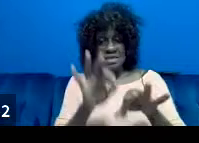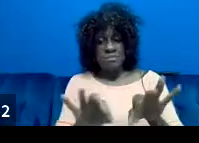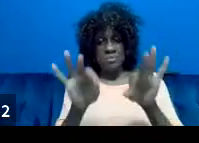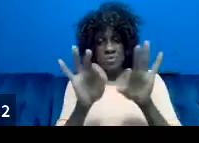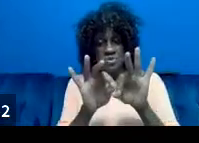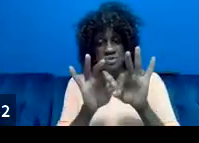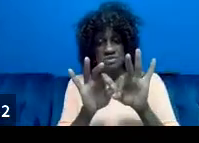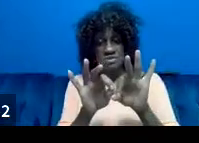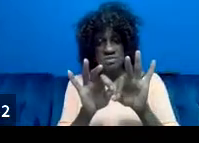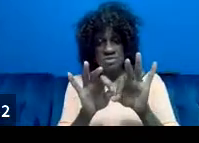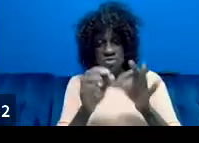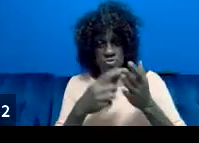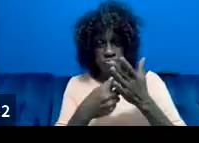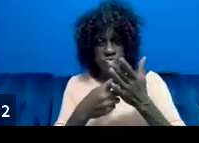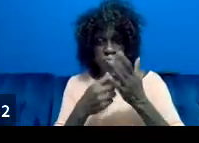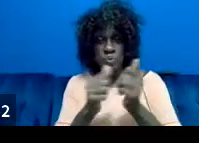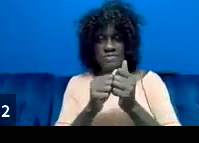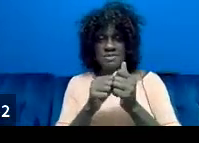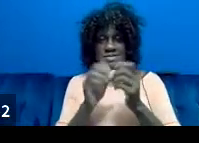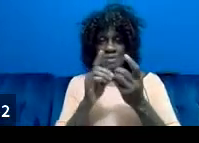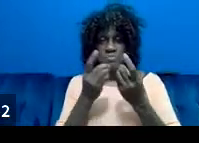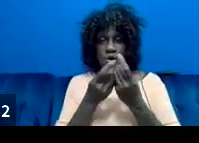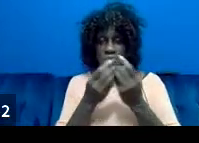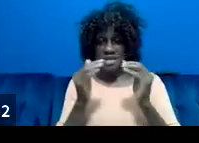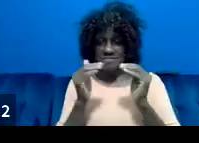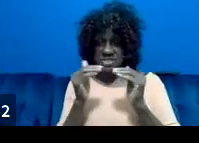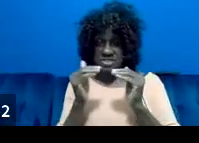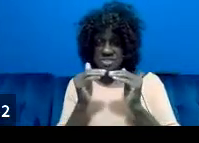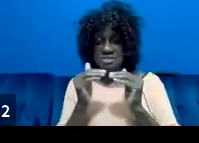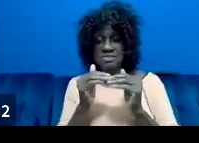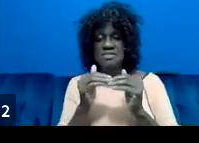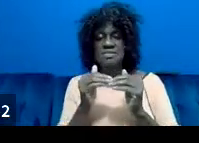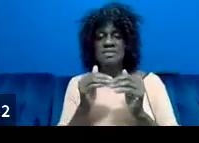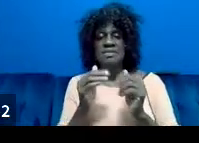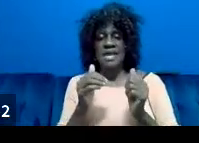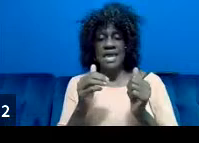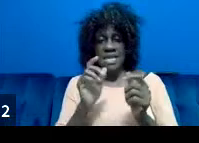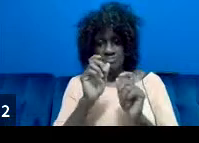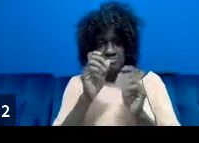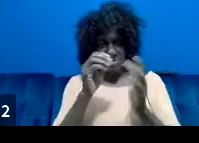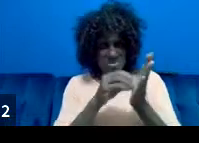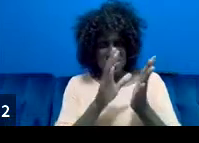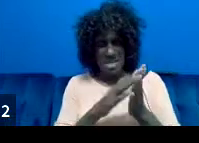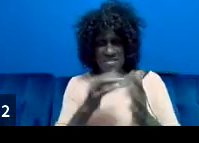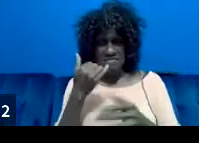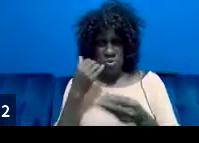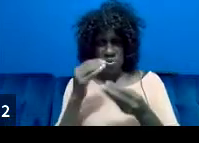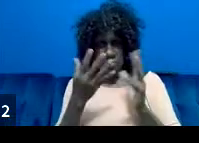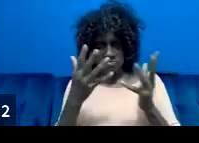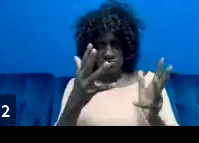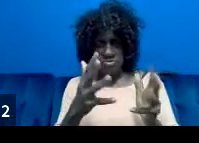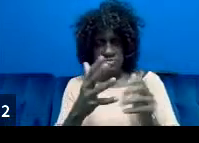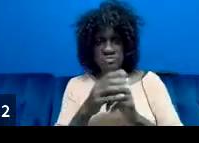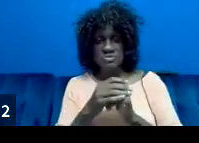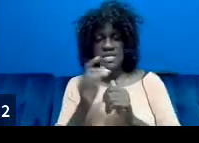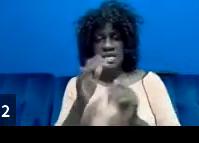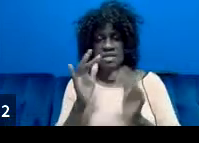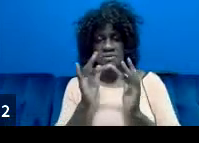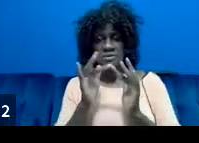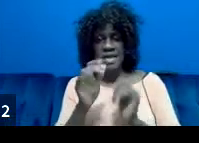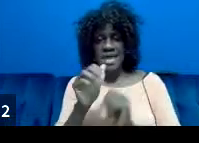to talk with the Department of Justice. And throughout the presentation, I gave their phone number. But they can also be reached